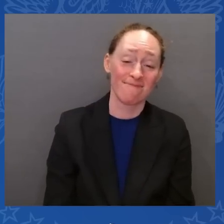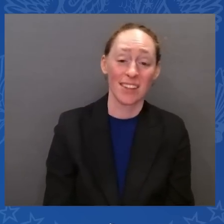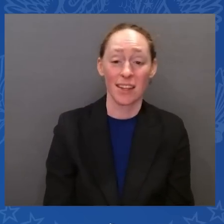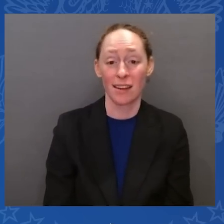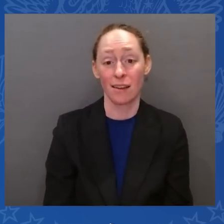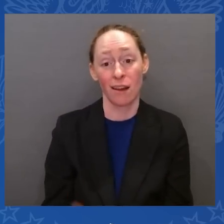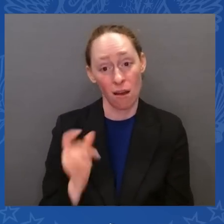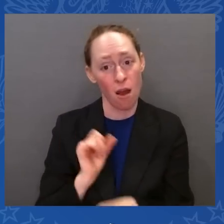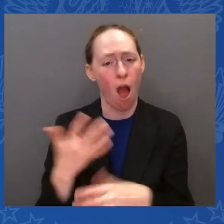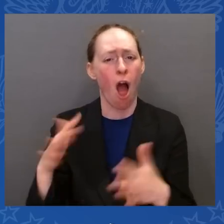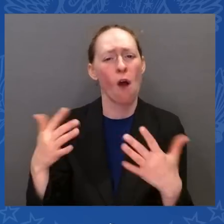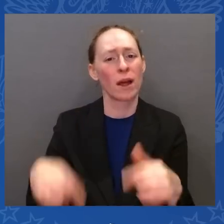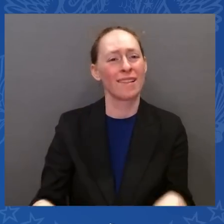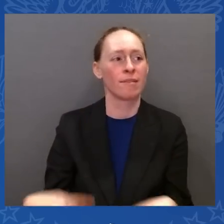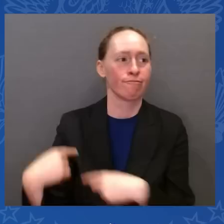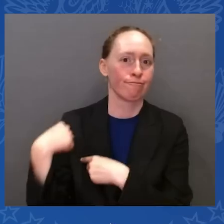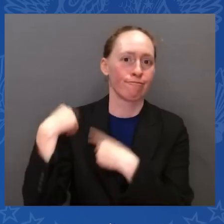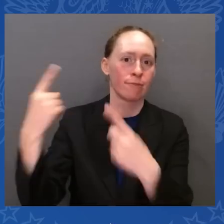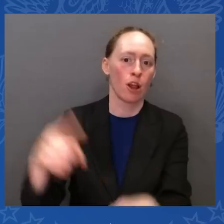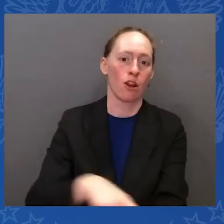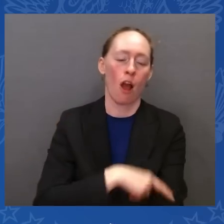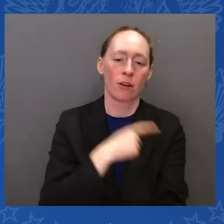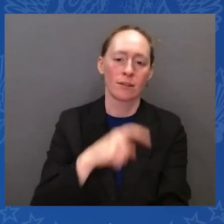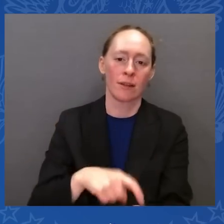depend a lot on,